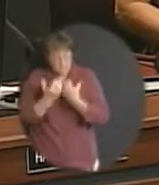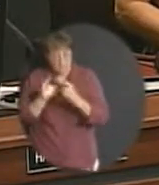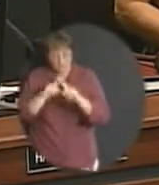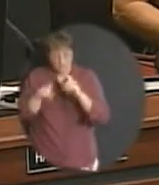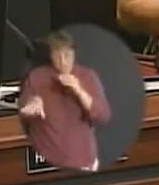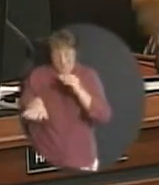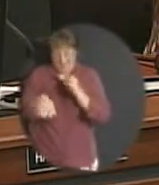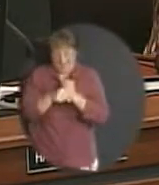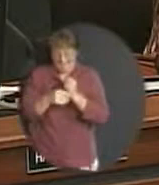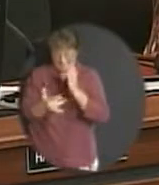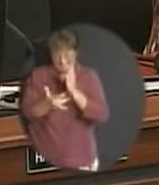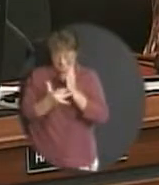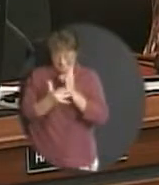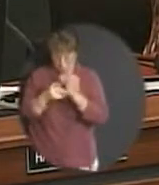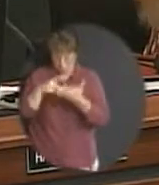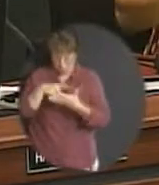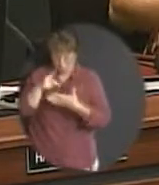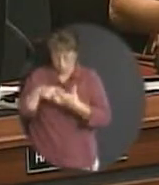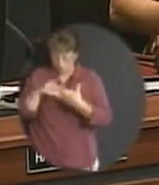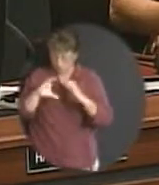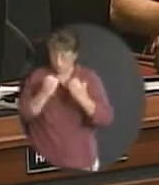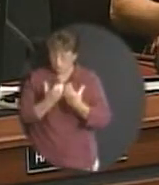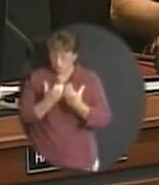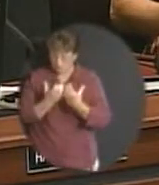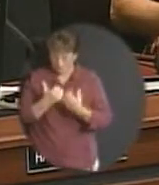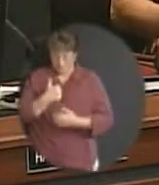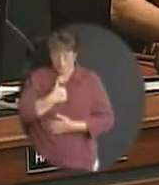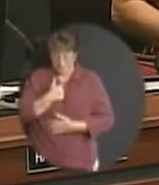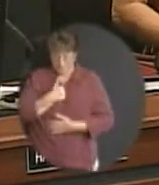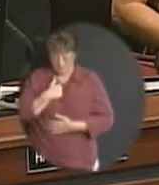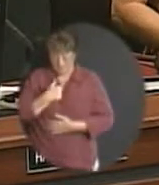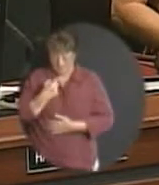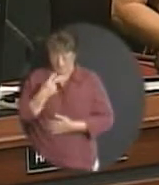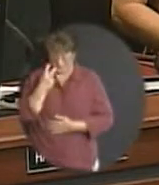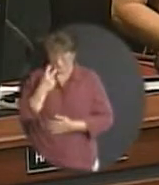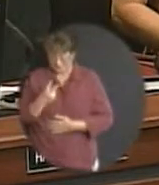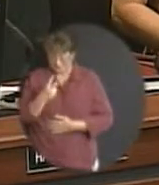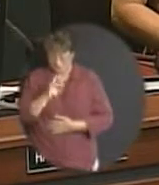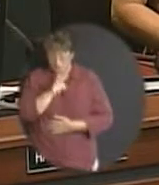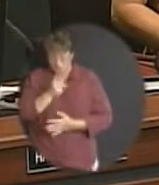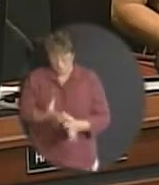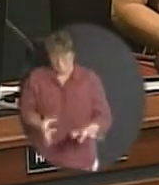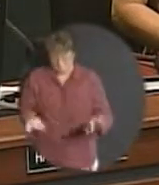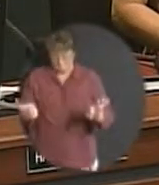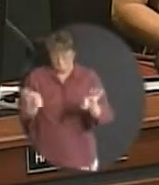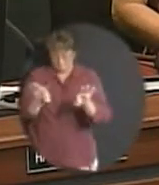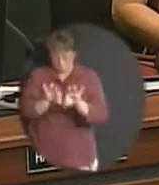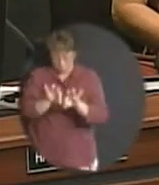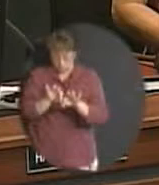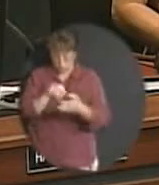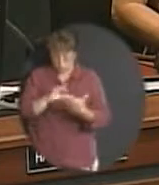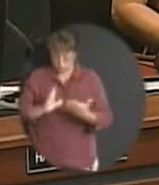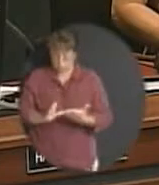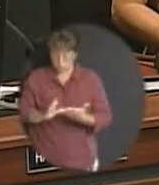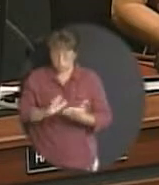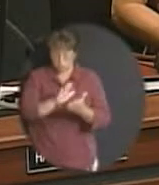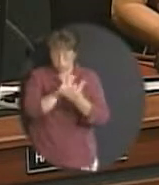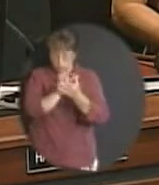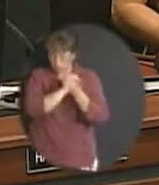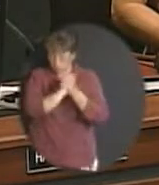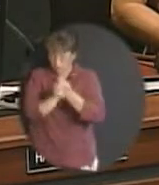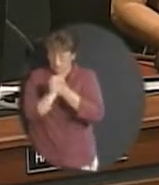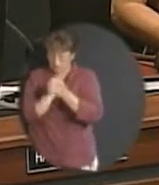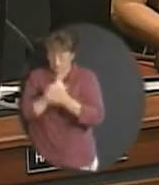program that is really, from what I see, is important for our students. And again, congratulations to the staff to be able to carve